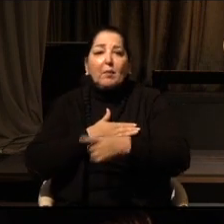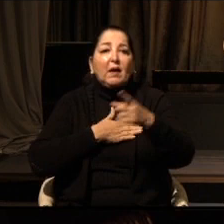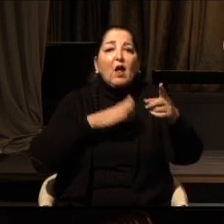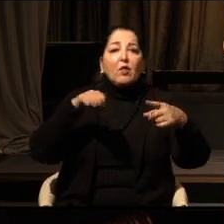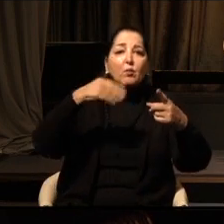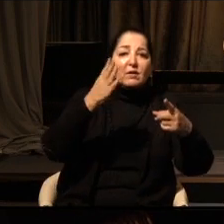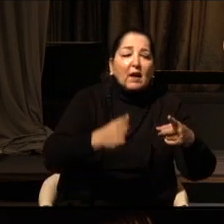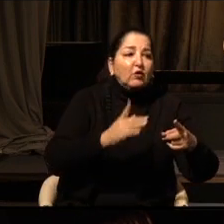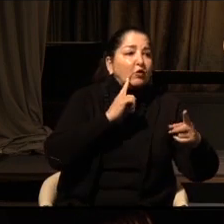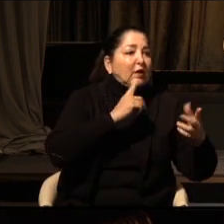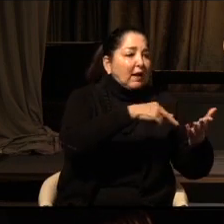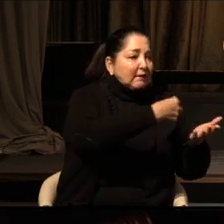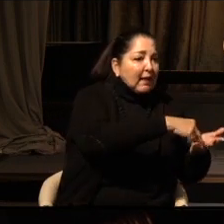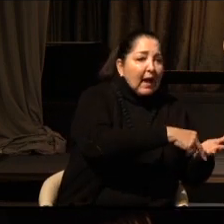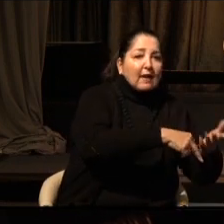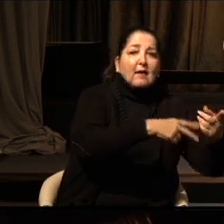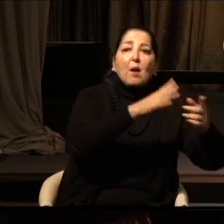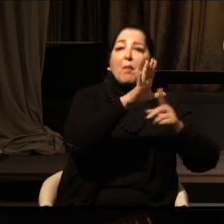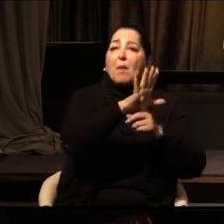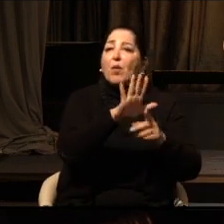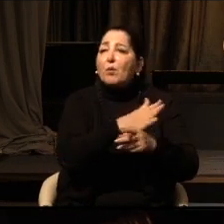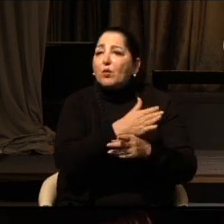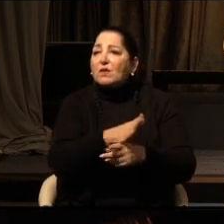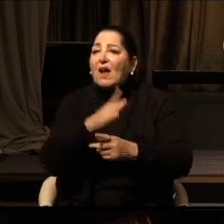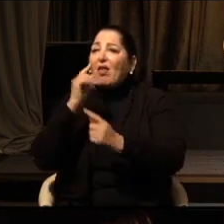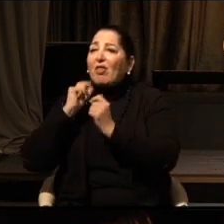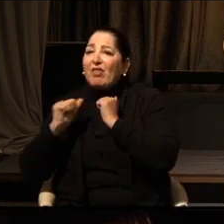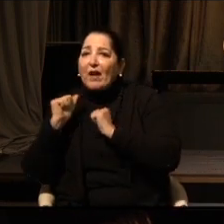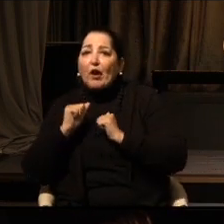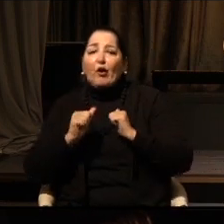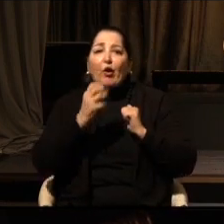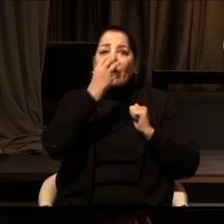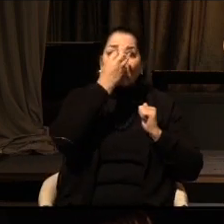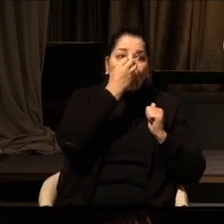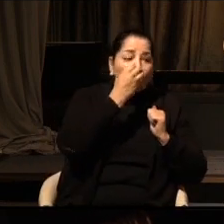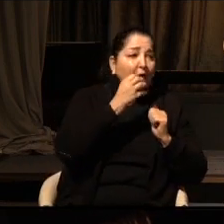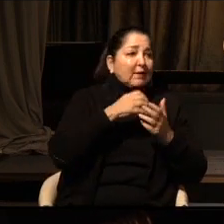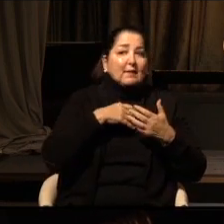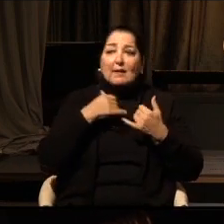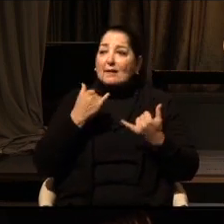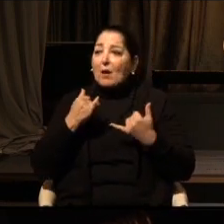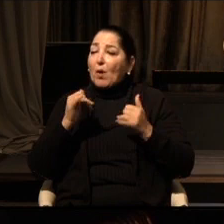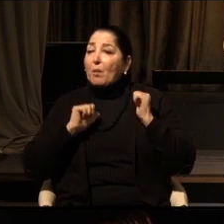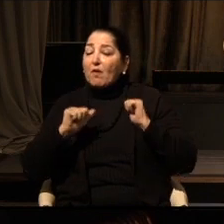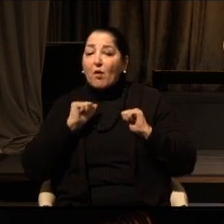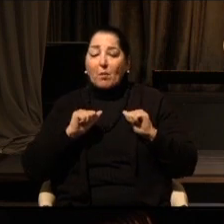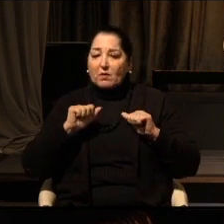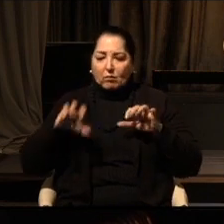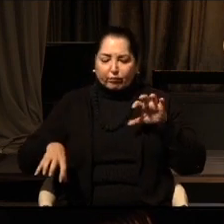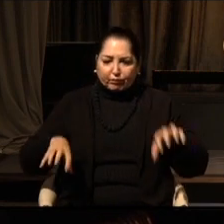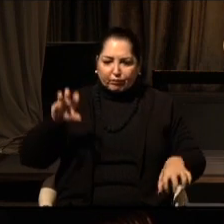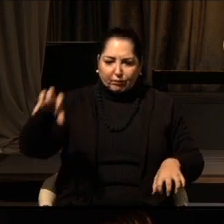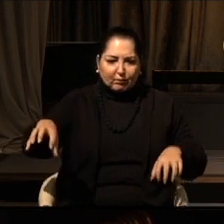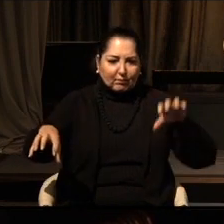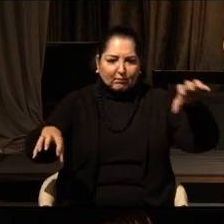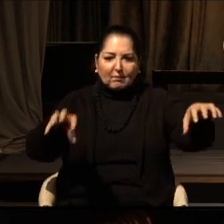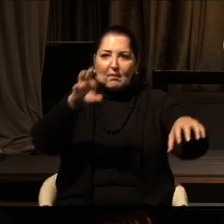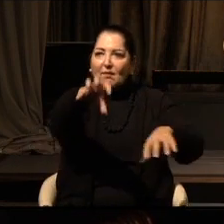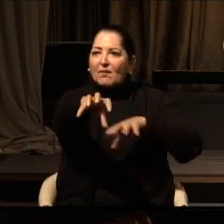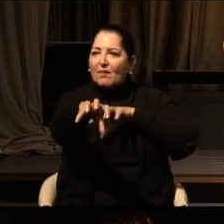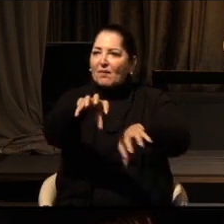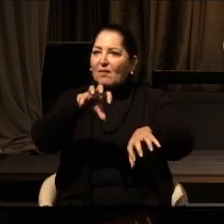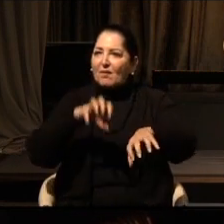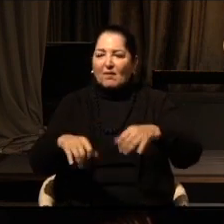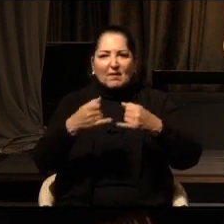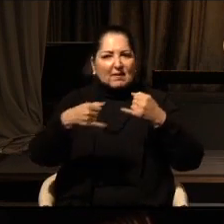dance, popular music, theater, circus, contemporary performance. They all exist in practically different worlds, different